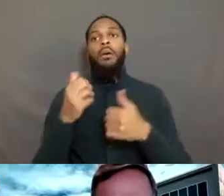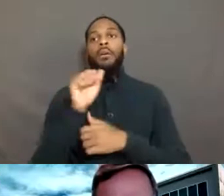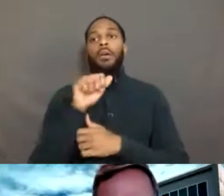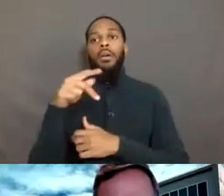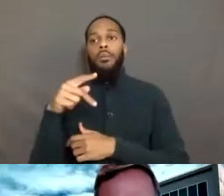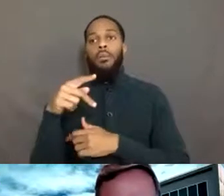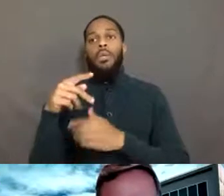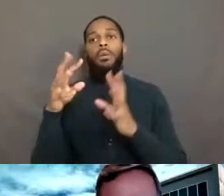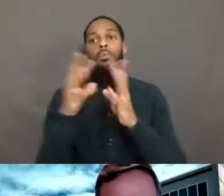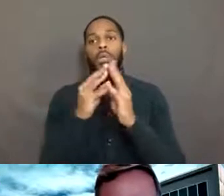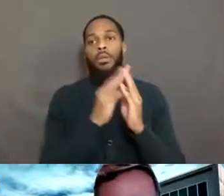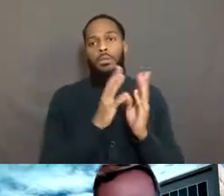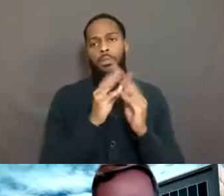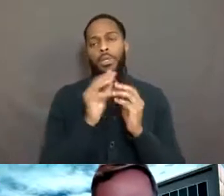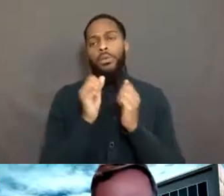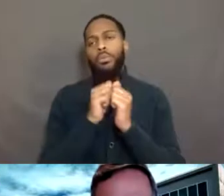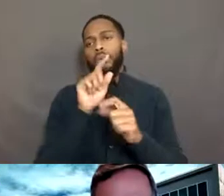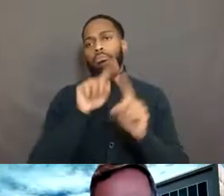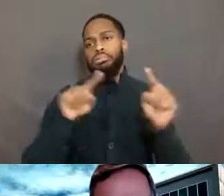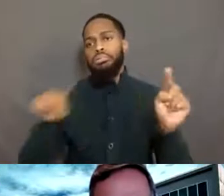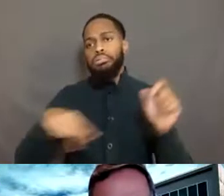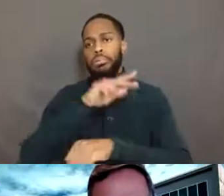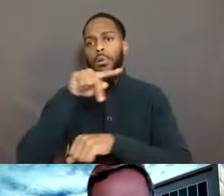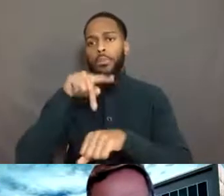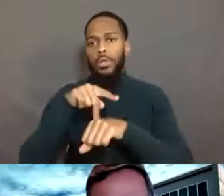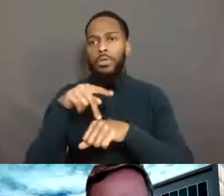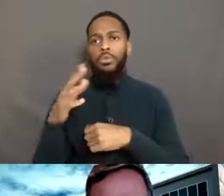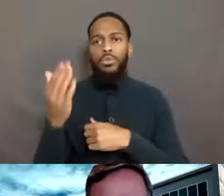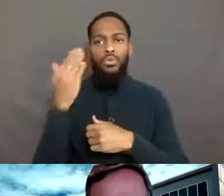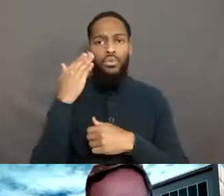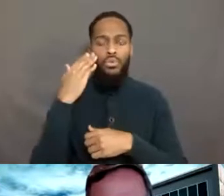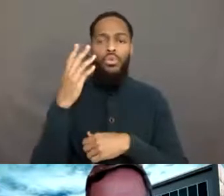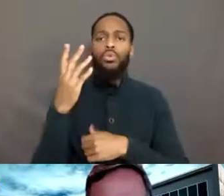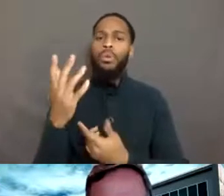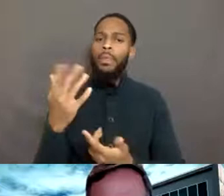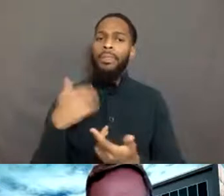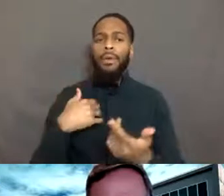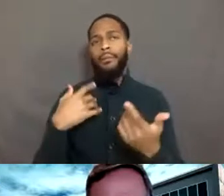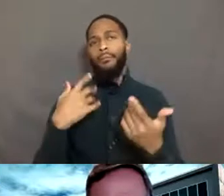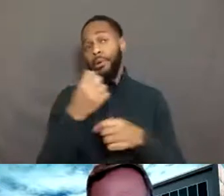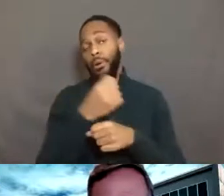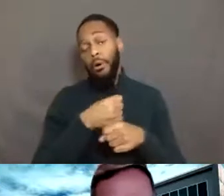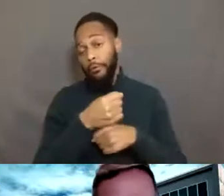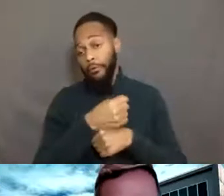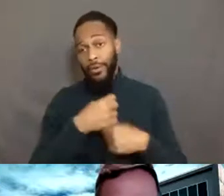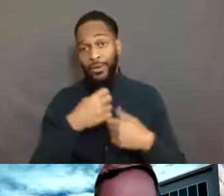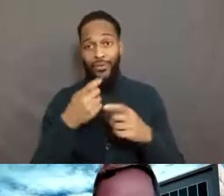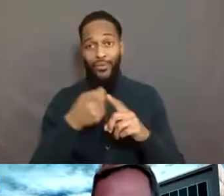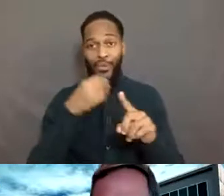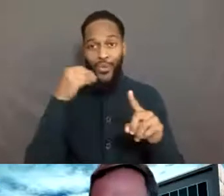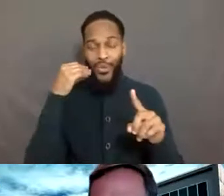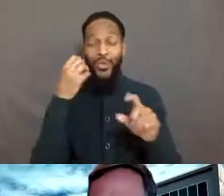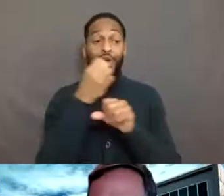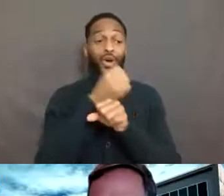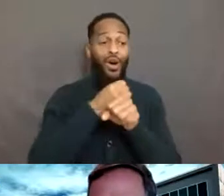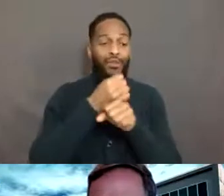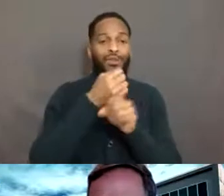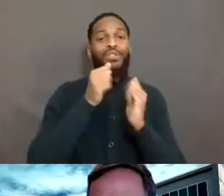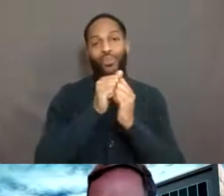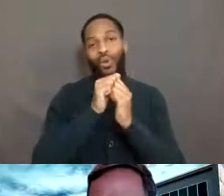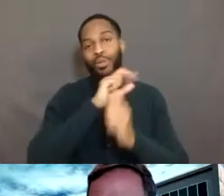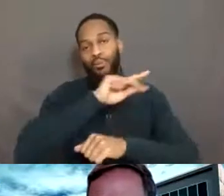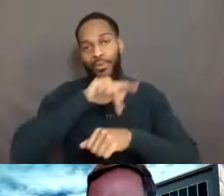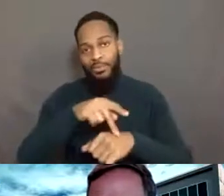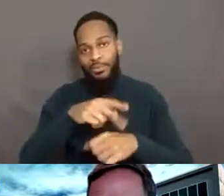principals. I guess it's buy your own coffee at home and principal has his or her coffee wherever they are, but we're still doing coffees with principals each week. That's a